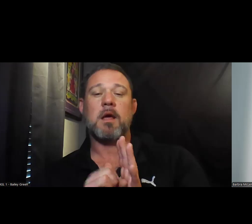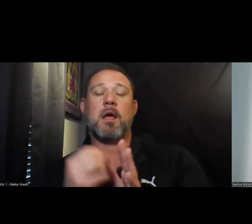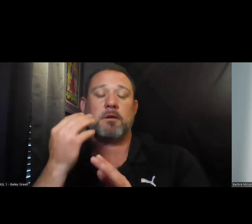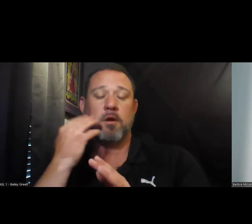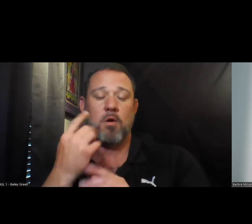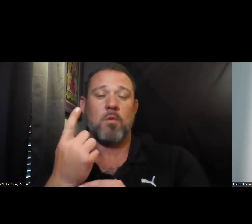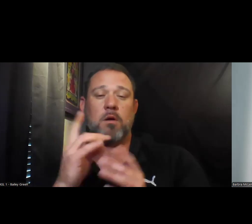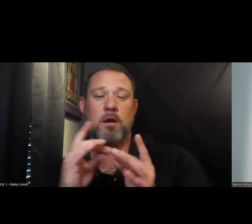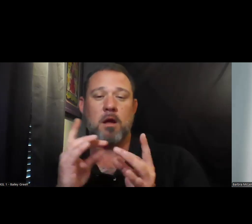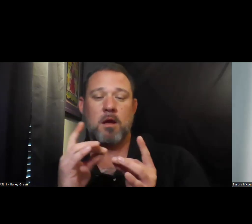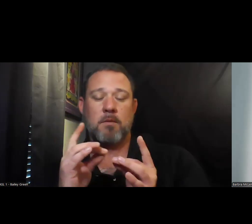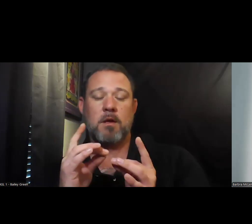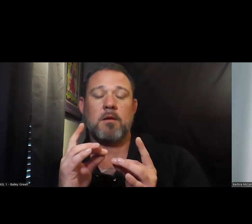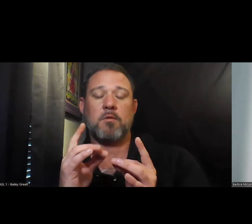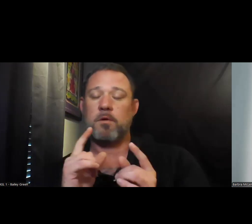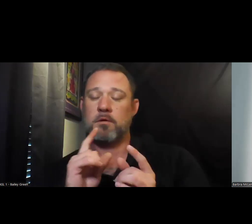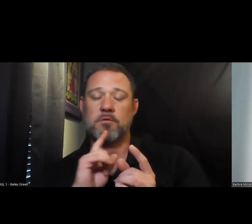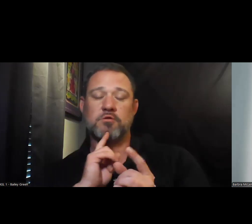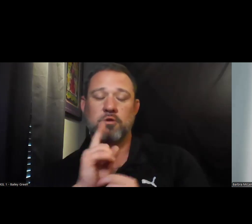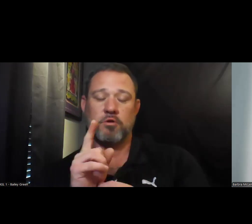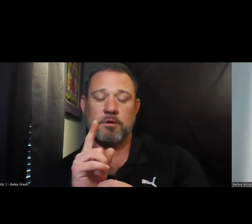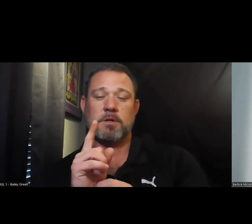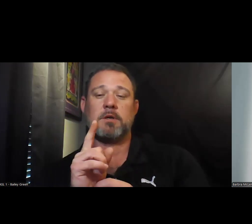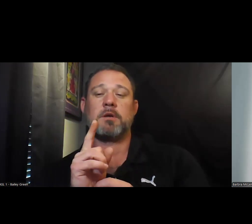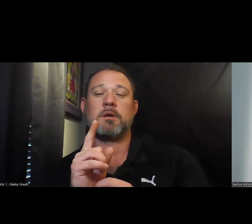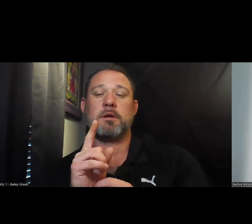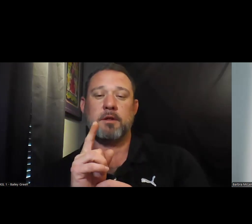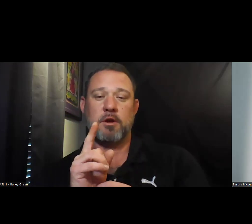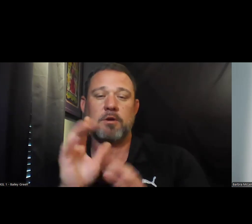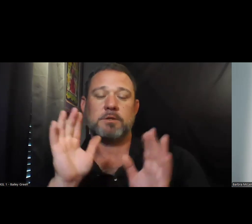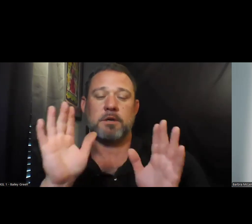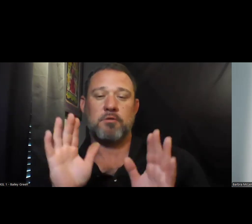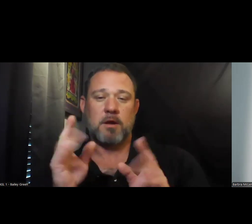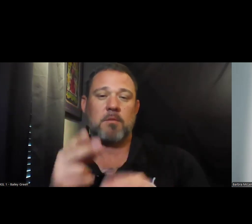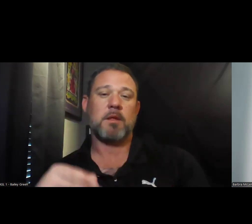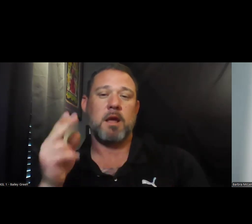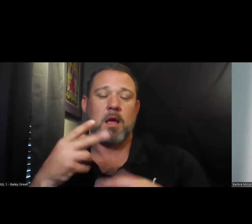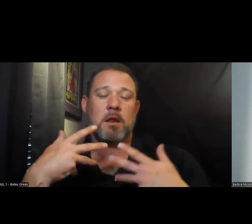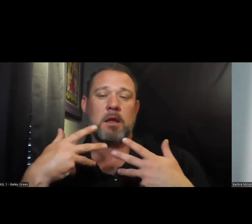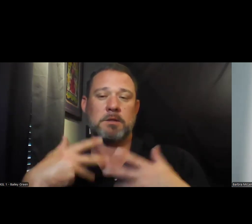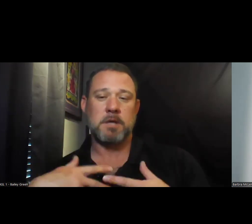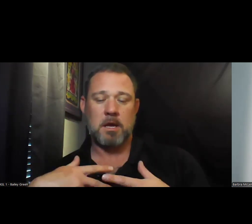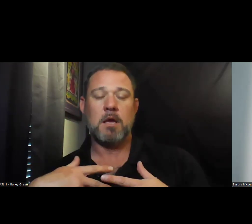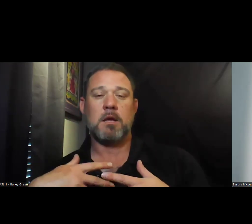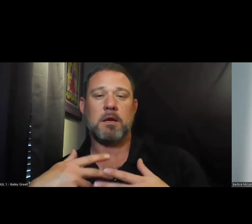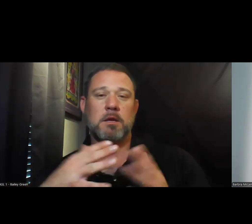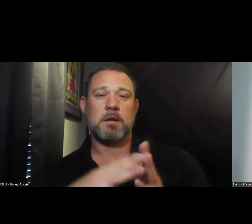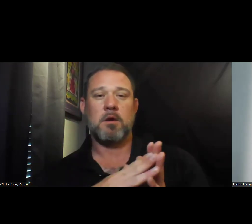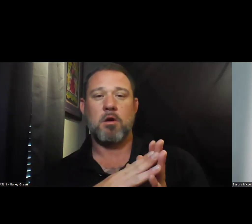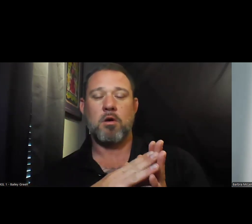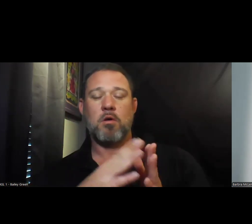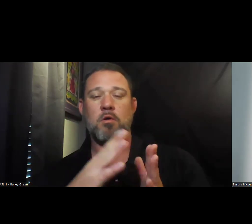one comment I can make with total certainty is that there is incredibly high anxiety